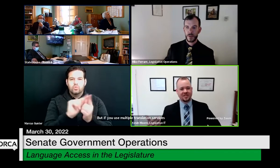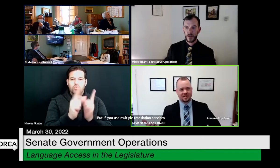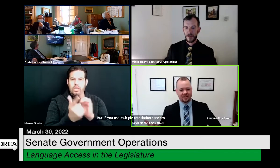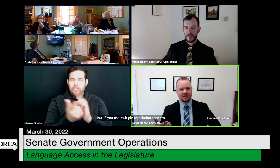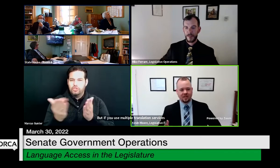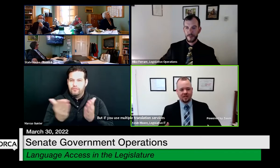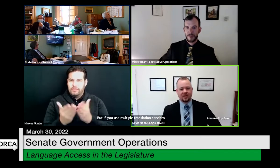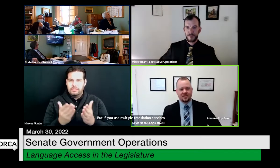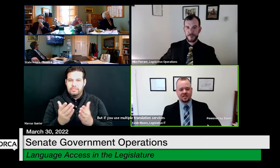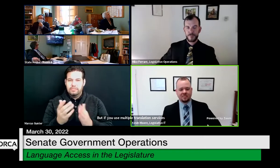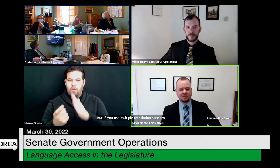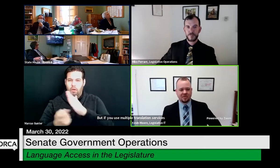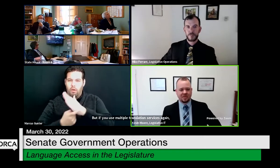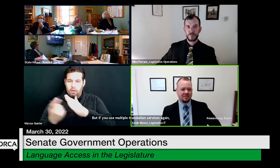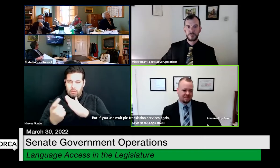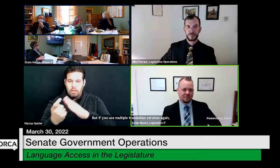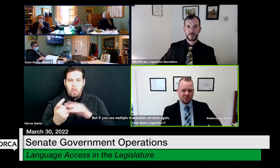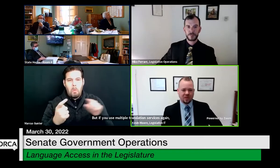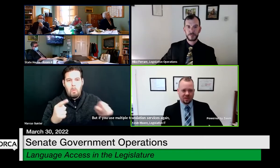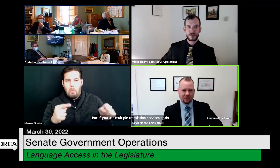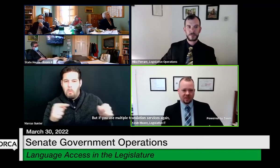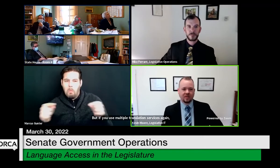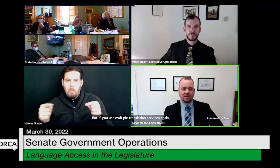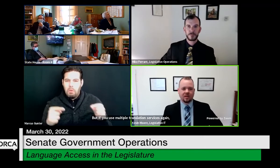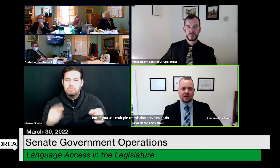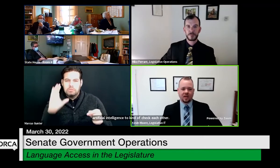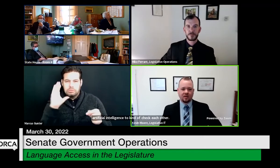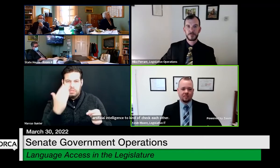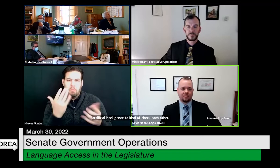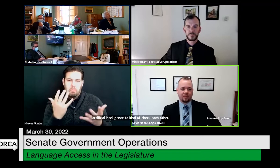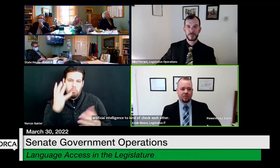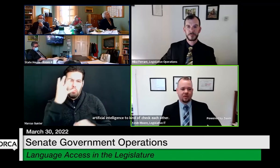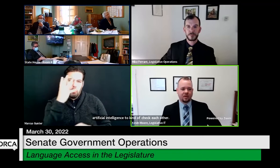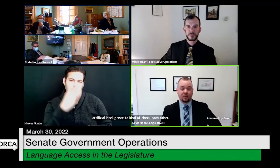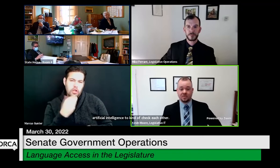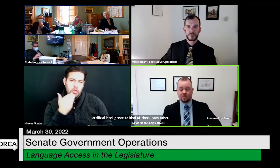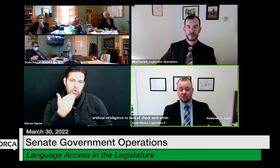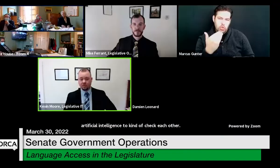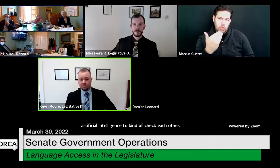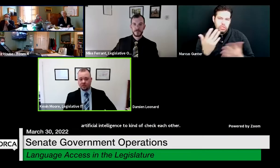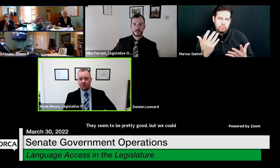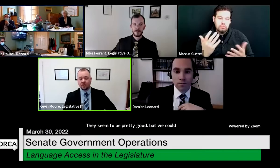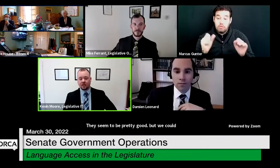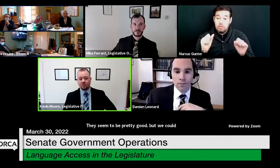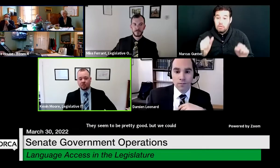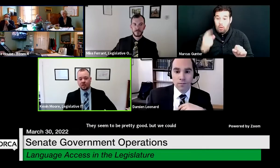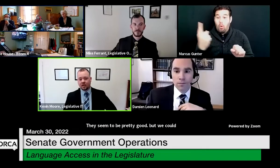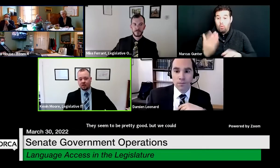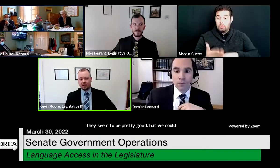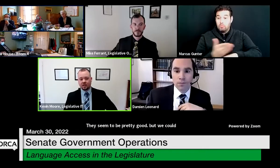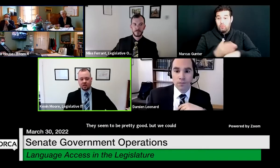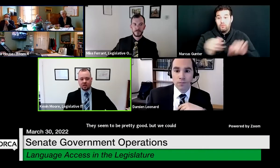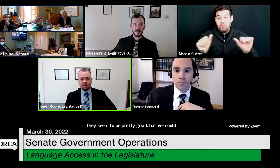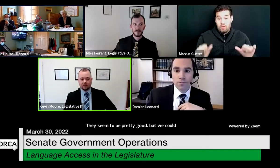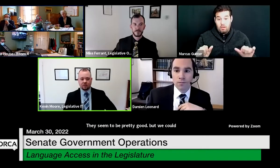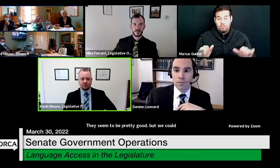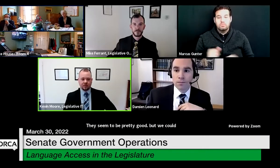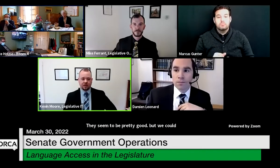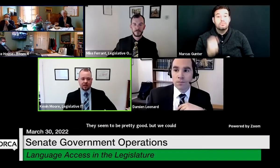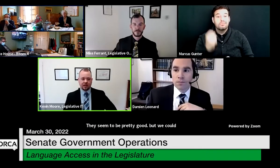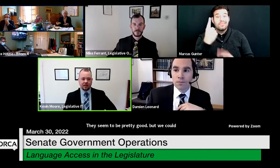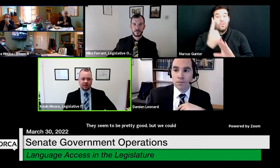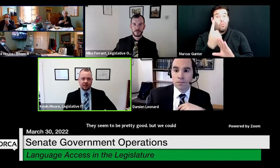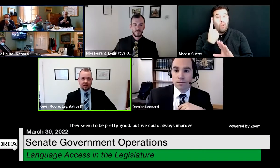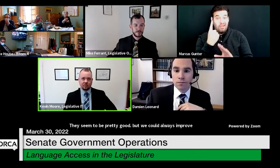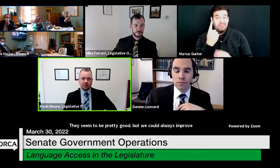to kind of check each other, they seem to be pretty good. But we could always improve. The one area of